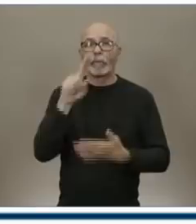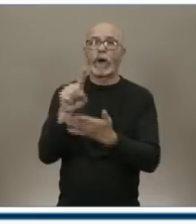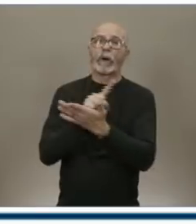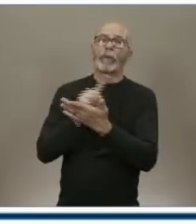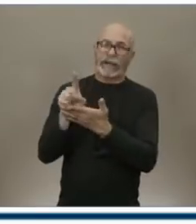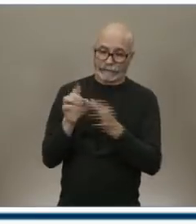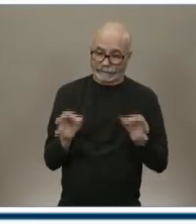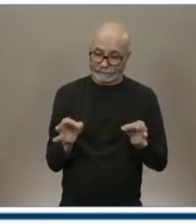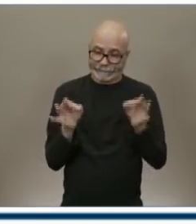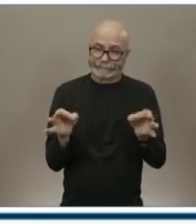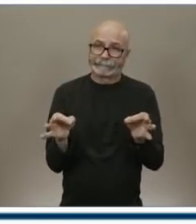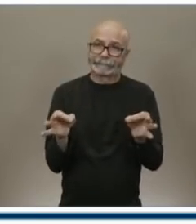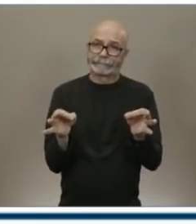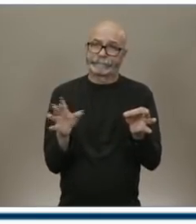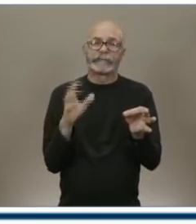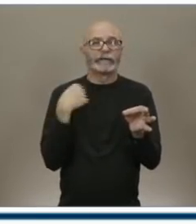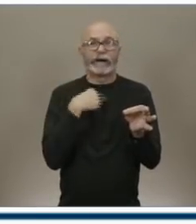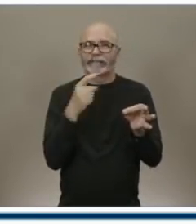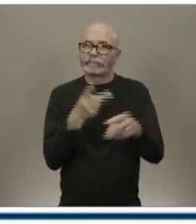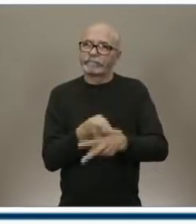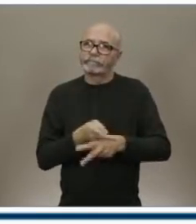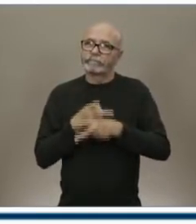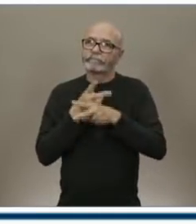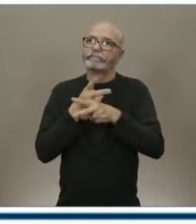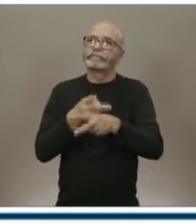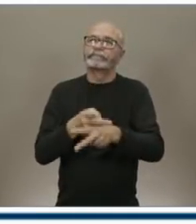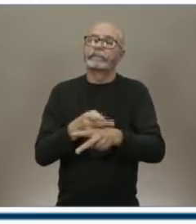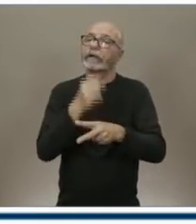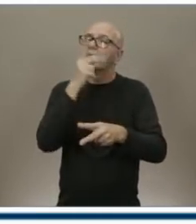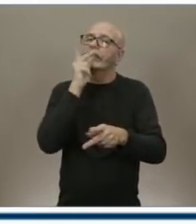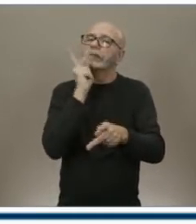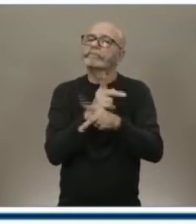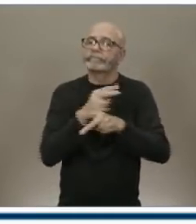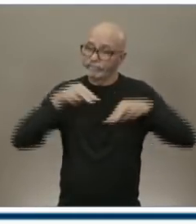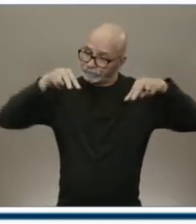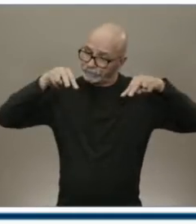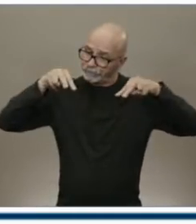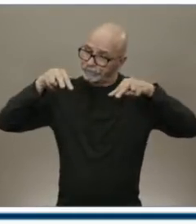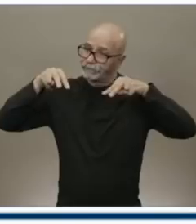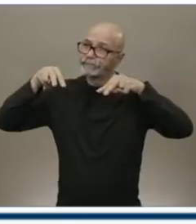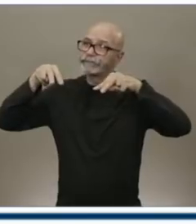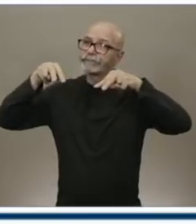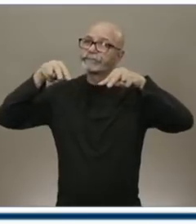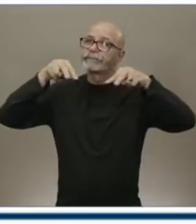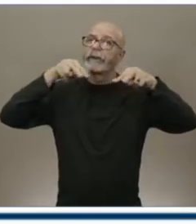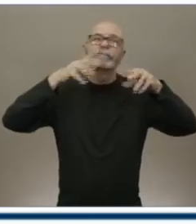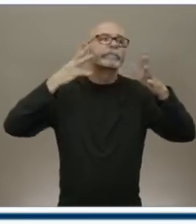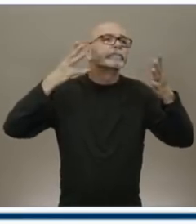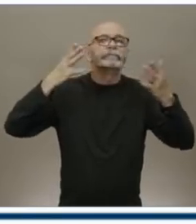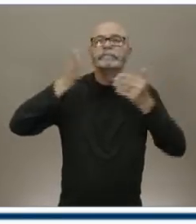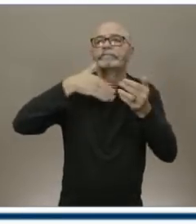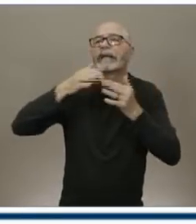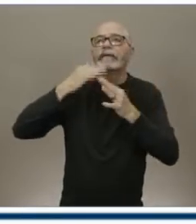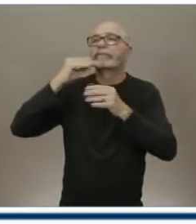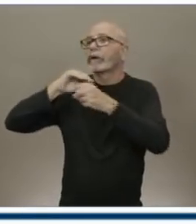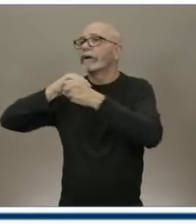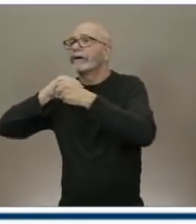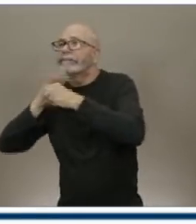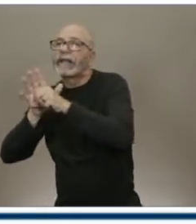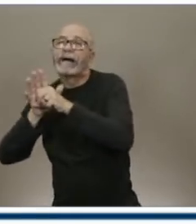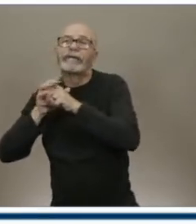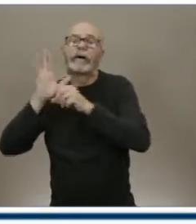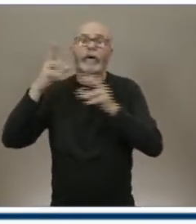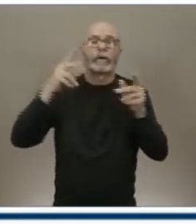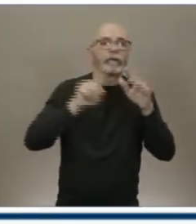reassurance. And then we'll continue to monitor our COVID activity and respond to any cases in schools, like we've been doing